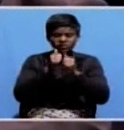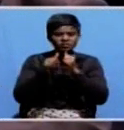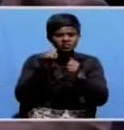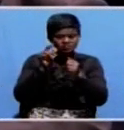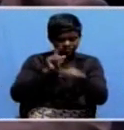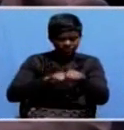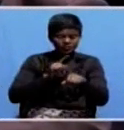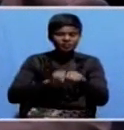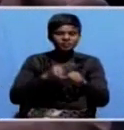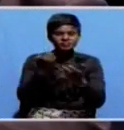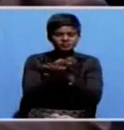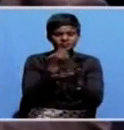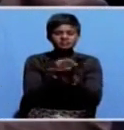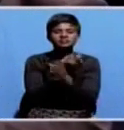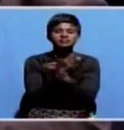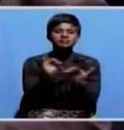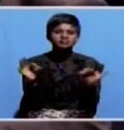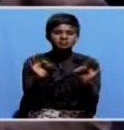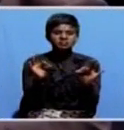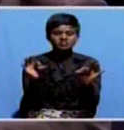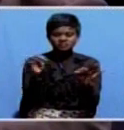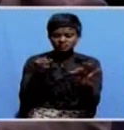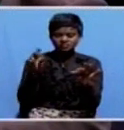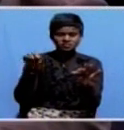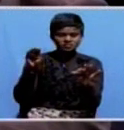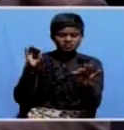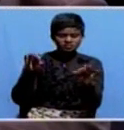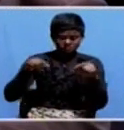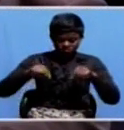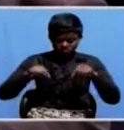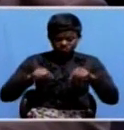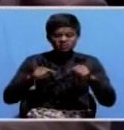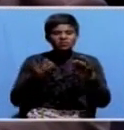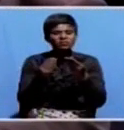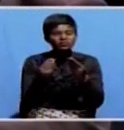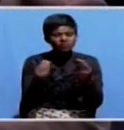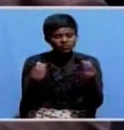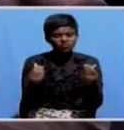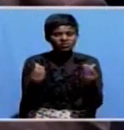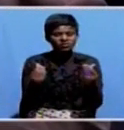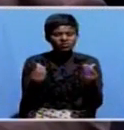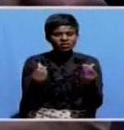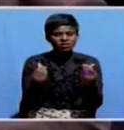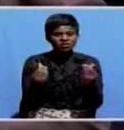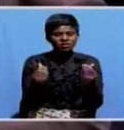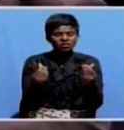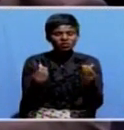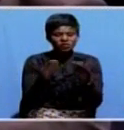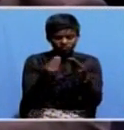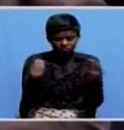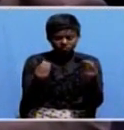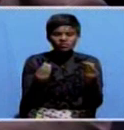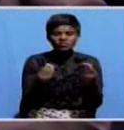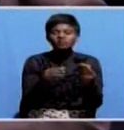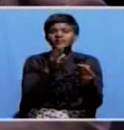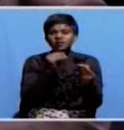liberalization. At the Broadcasting Corporation here, you had very few men who owned their own vehicles.